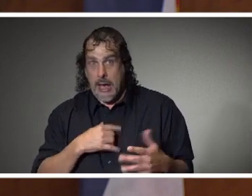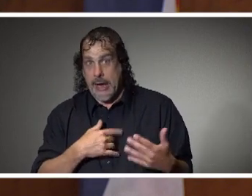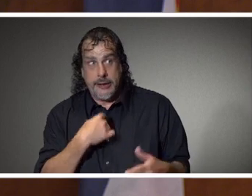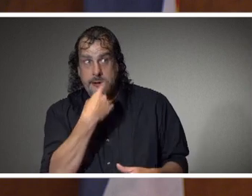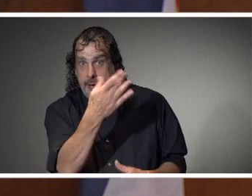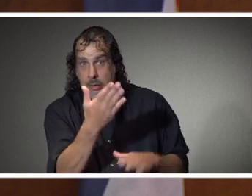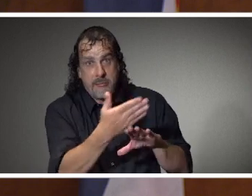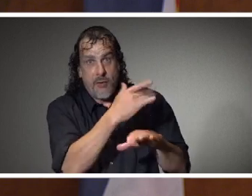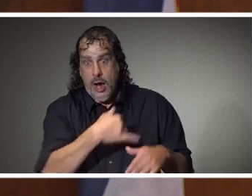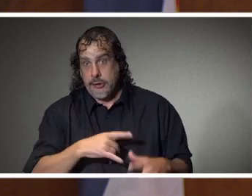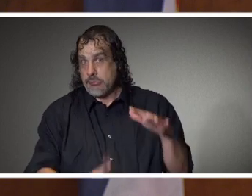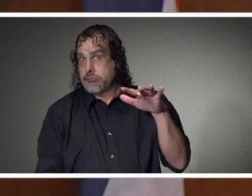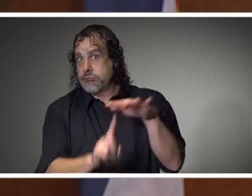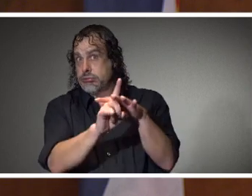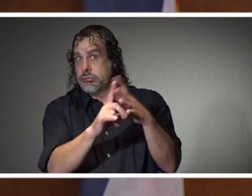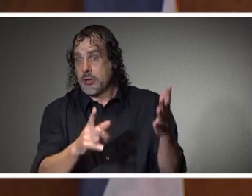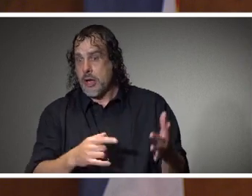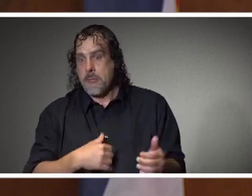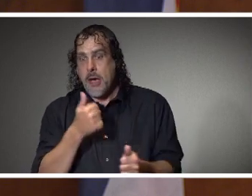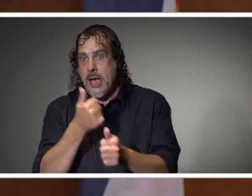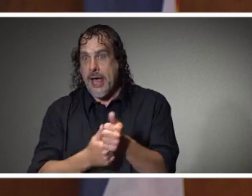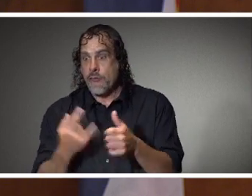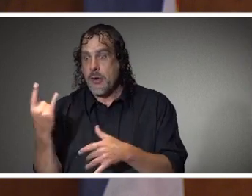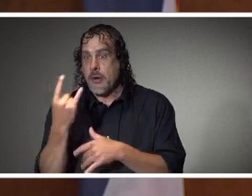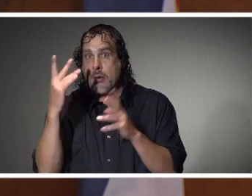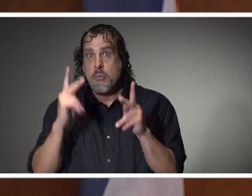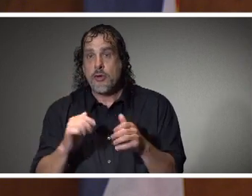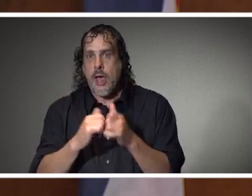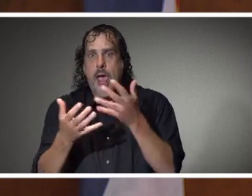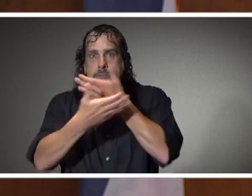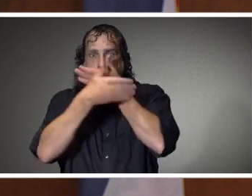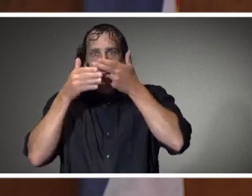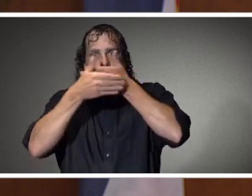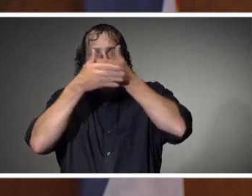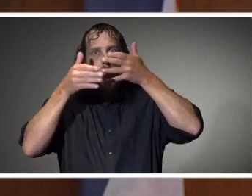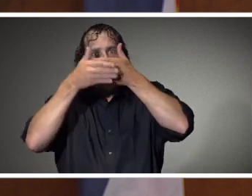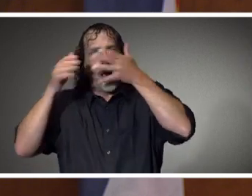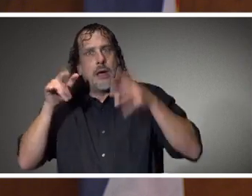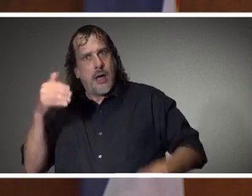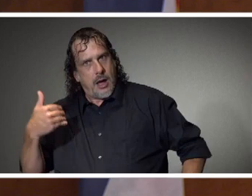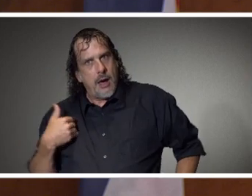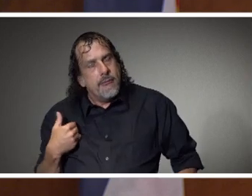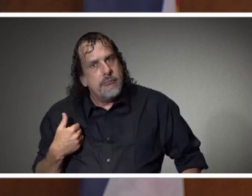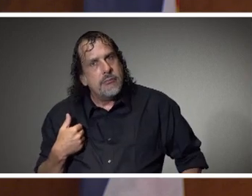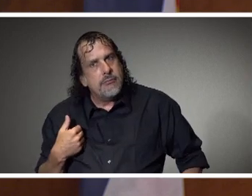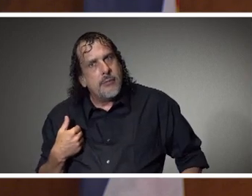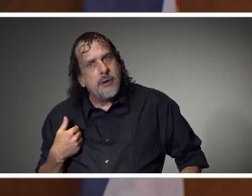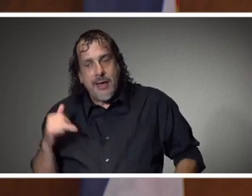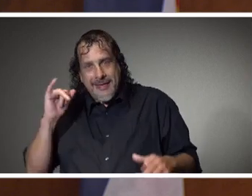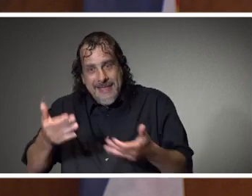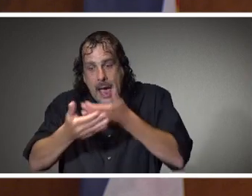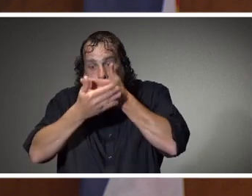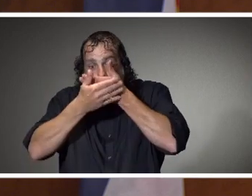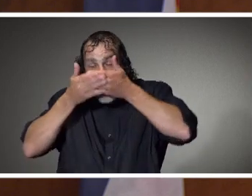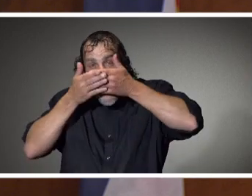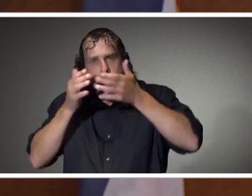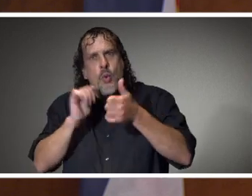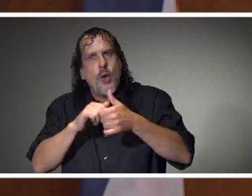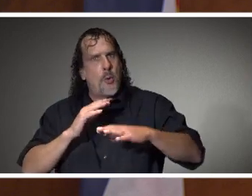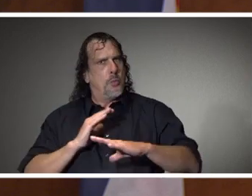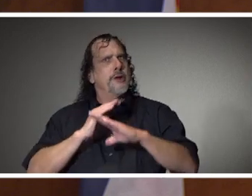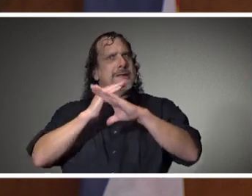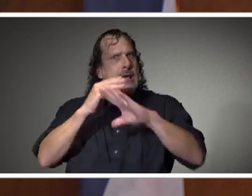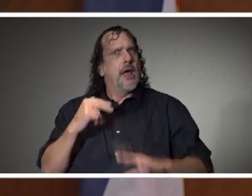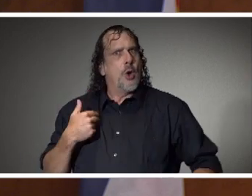both instances, every server had on a mask. And those are the little things that we can do that will protect us and